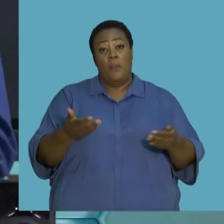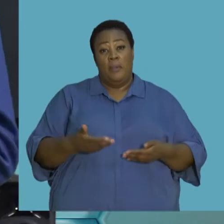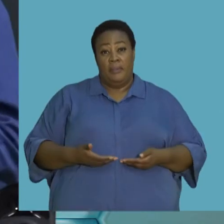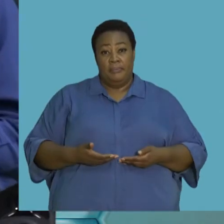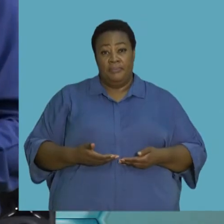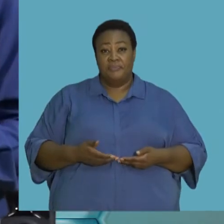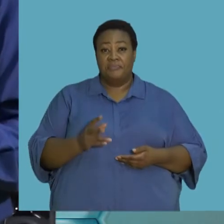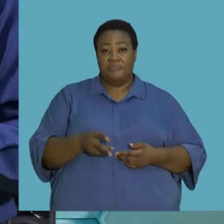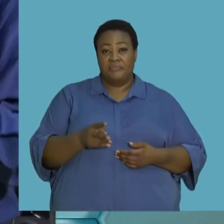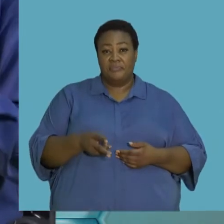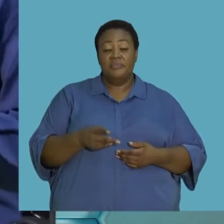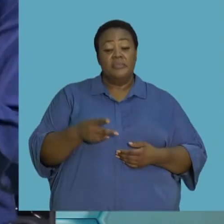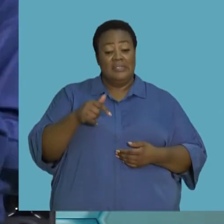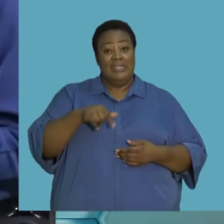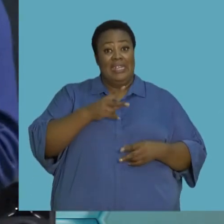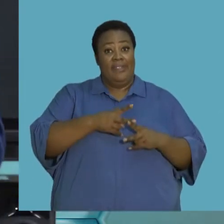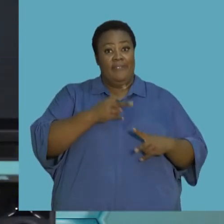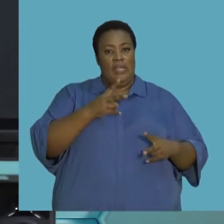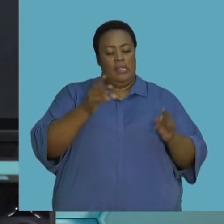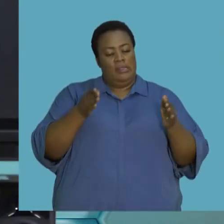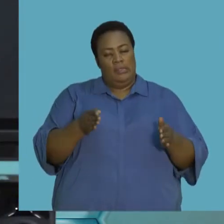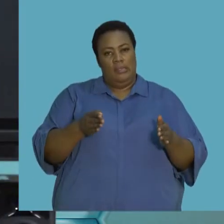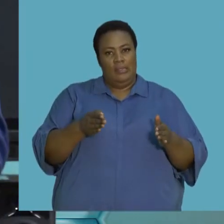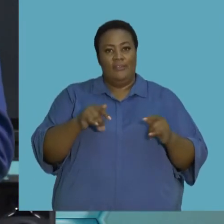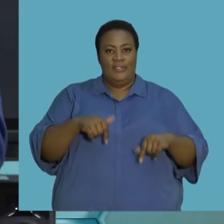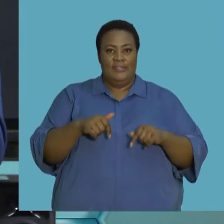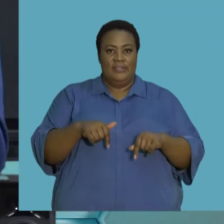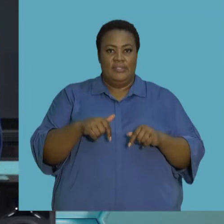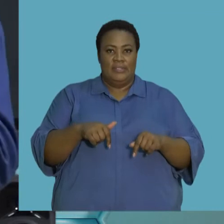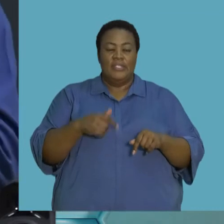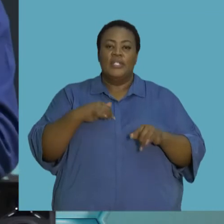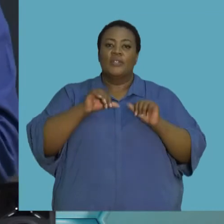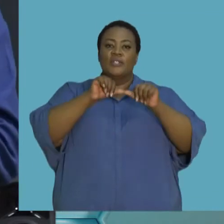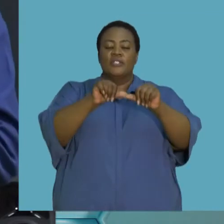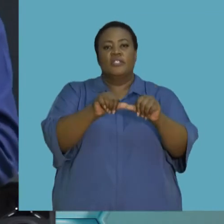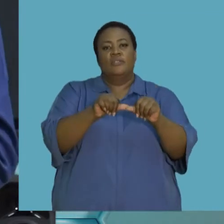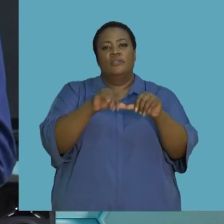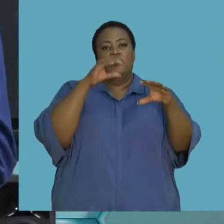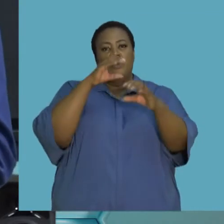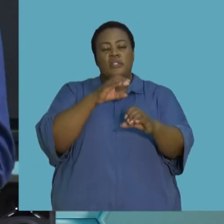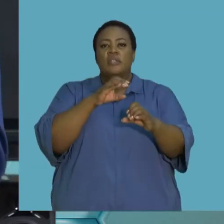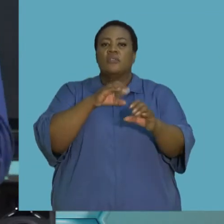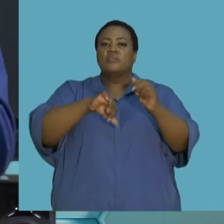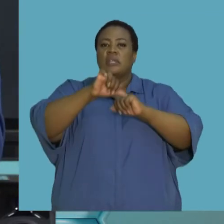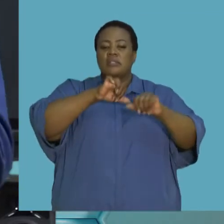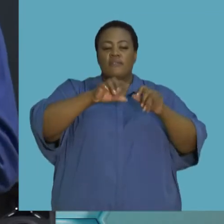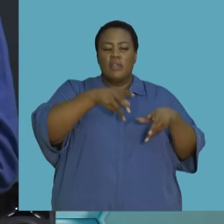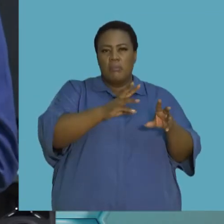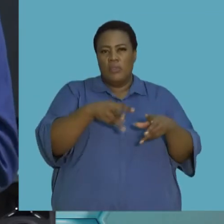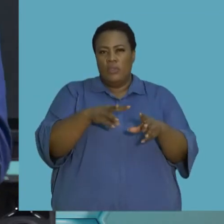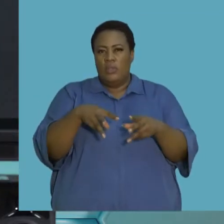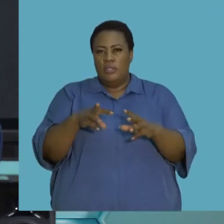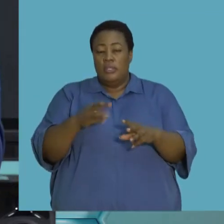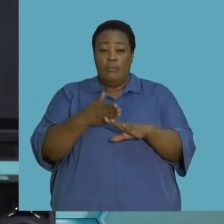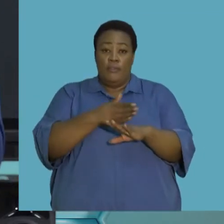Welcome back, life science learners, to our final installment for today. Let's continue looking at scientific methodology. Before we went into the break,